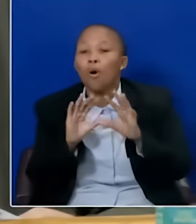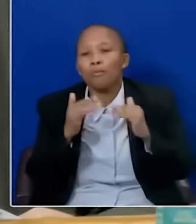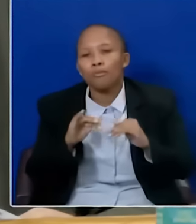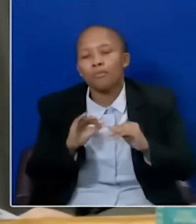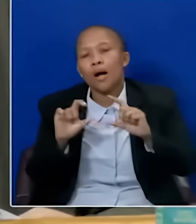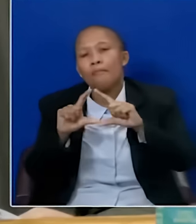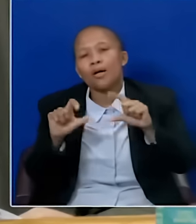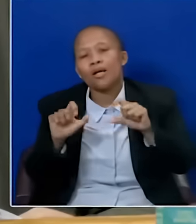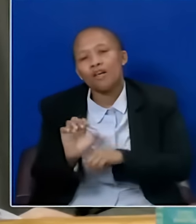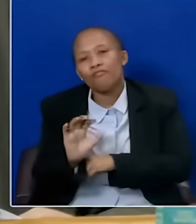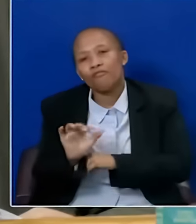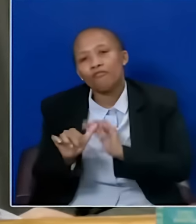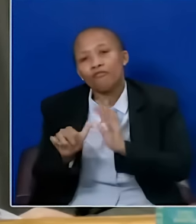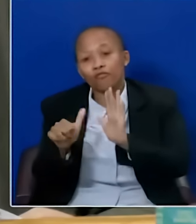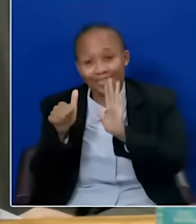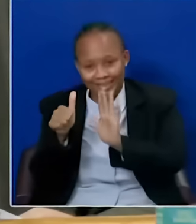he